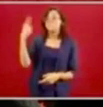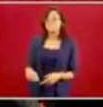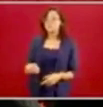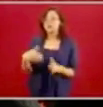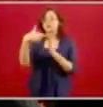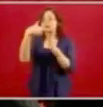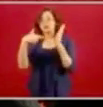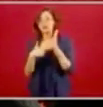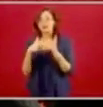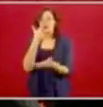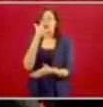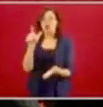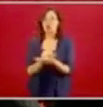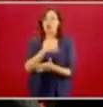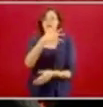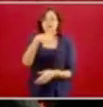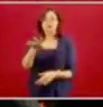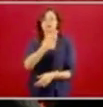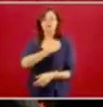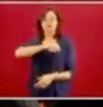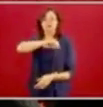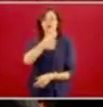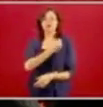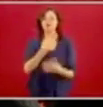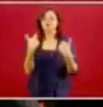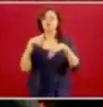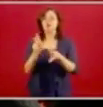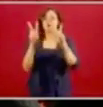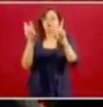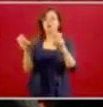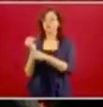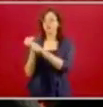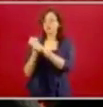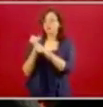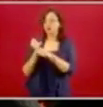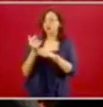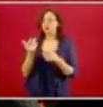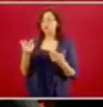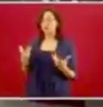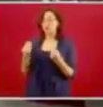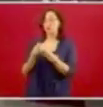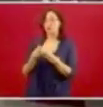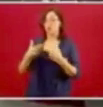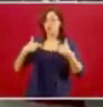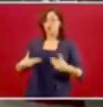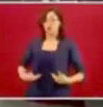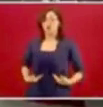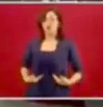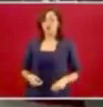proposals regarding any new proposed research.